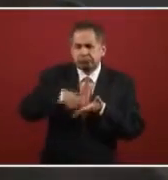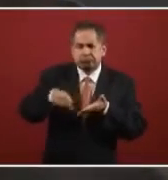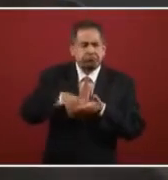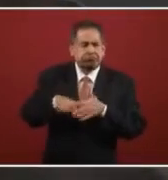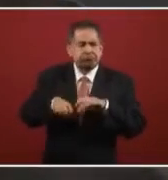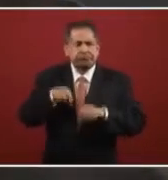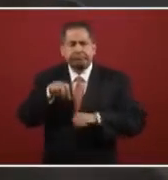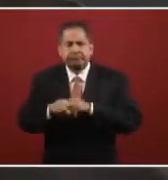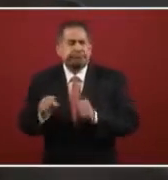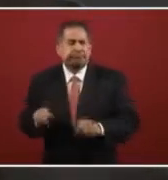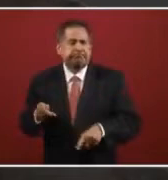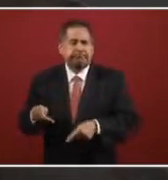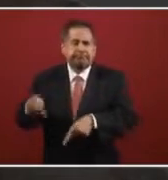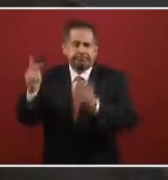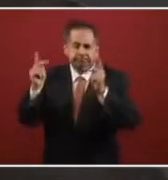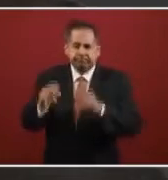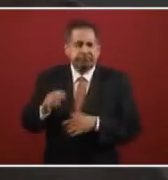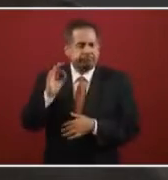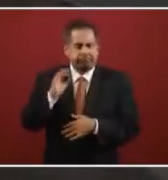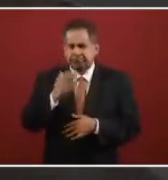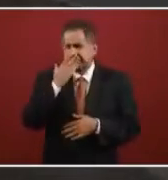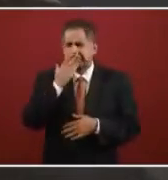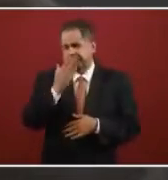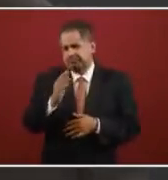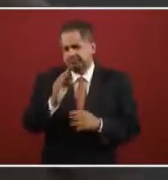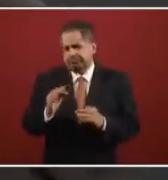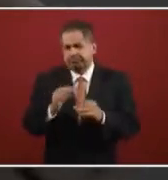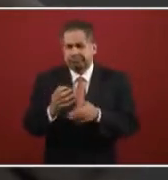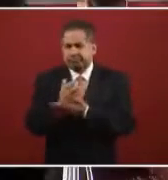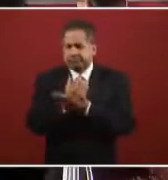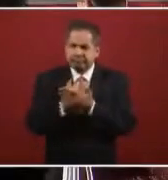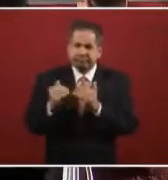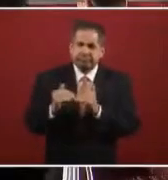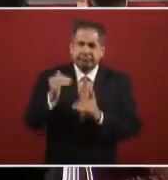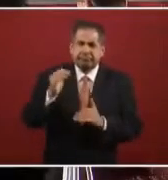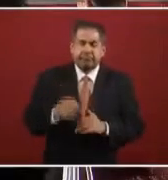price and the lower middle price.